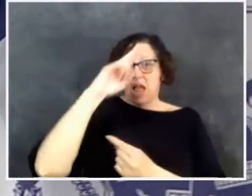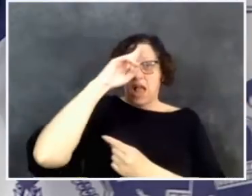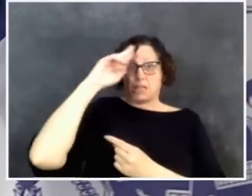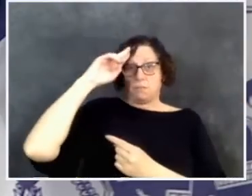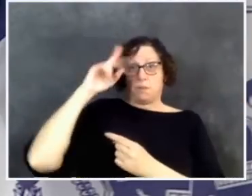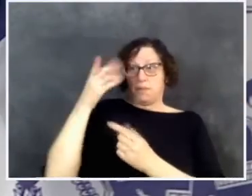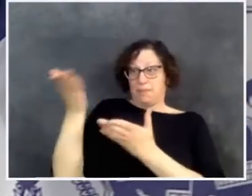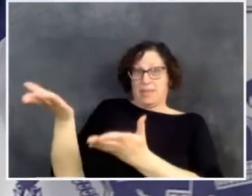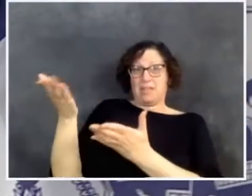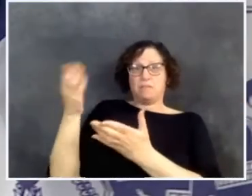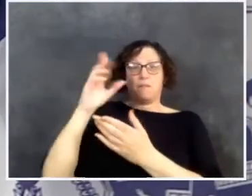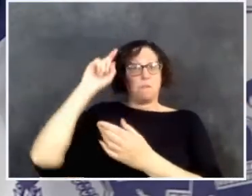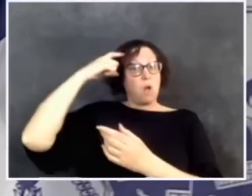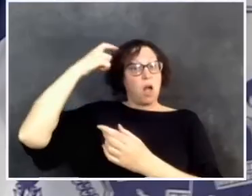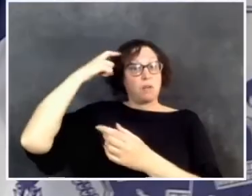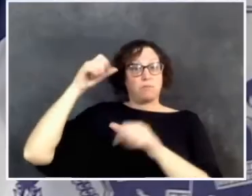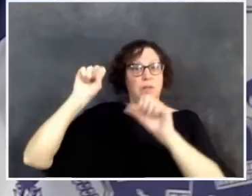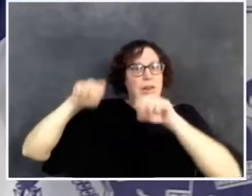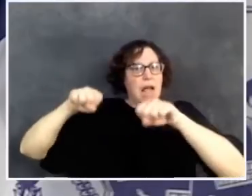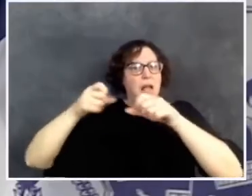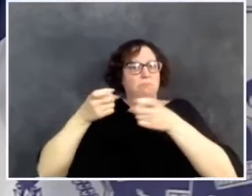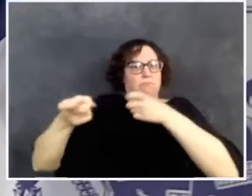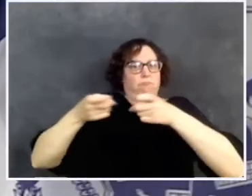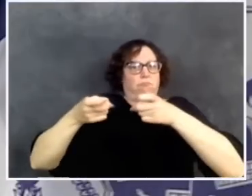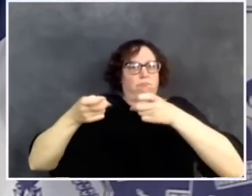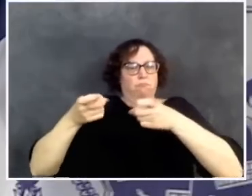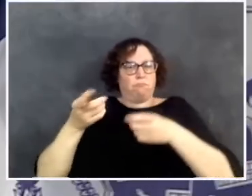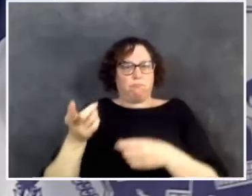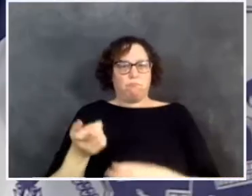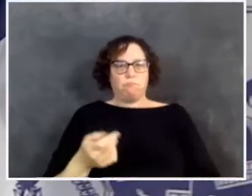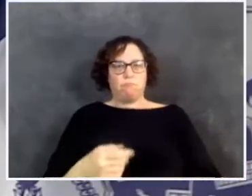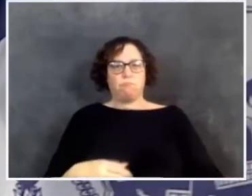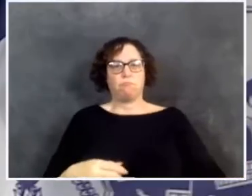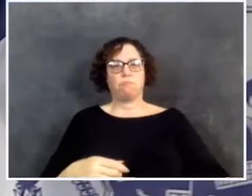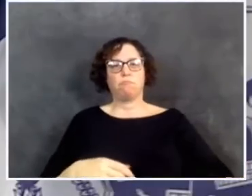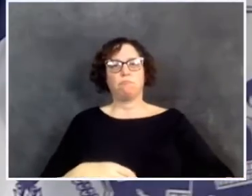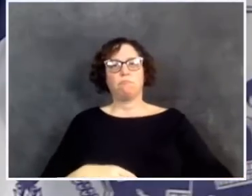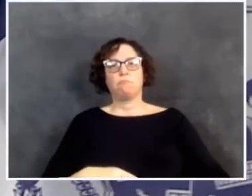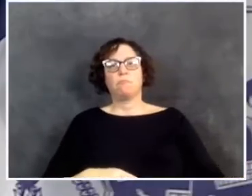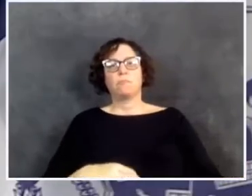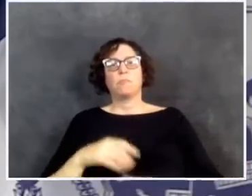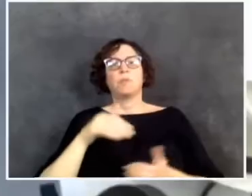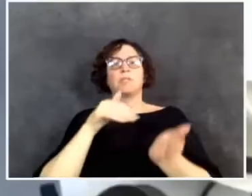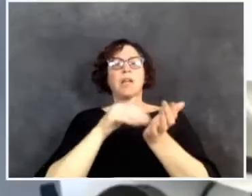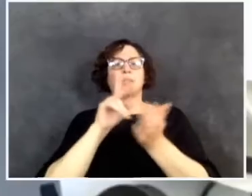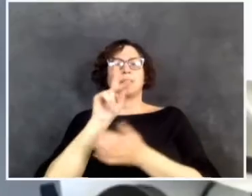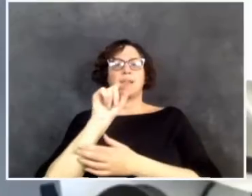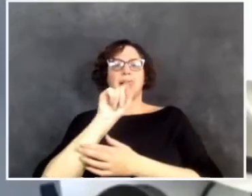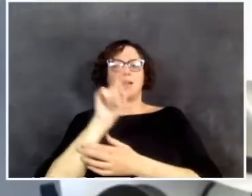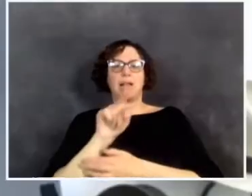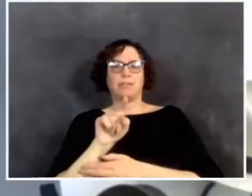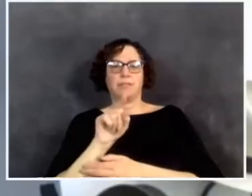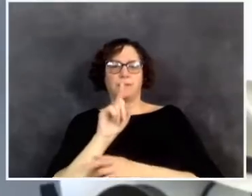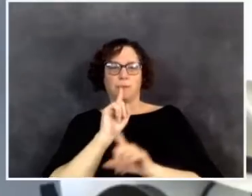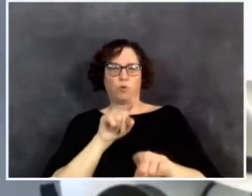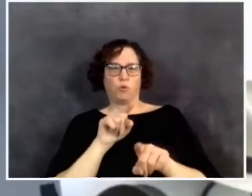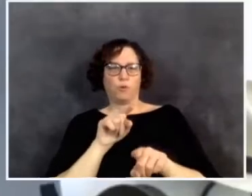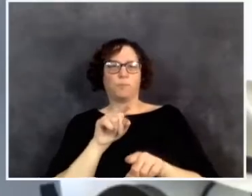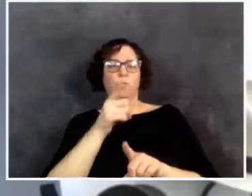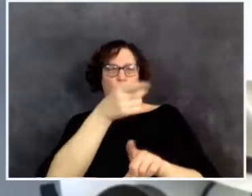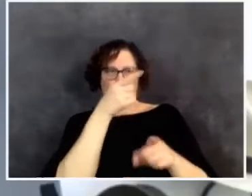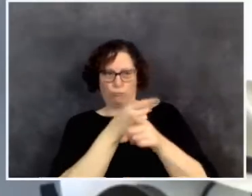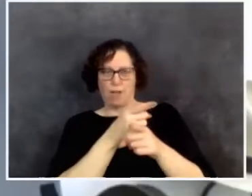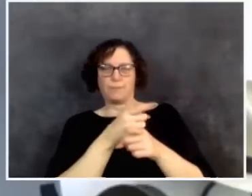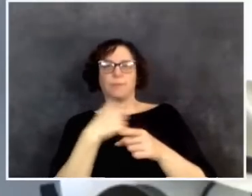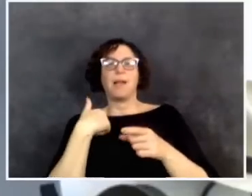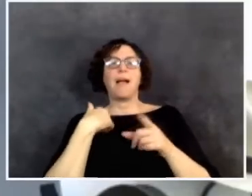issue. You're correct, sir. Our 3 Bronx hospitals, Lincoln, Jacoby, and